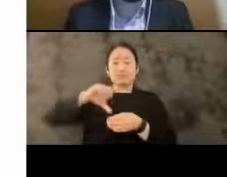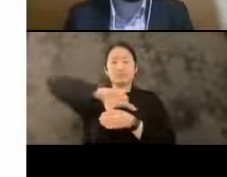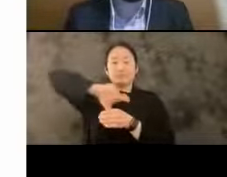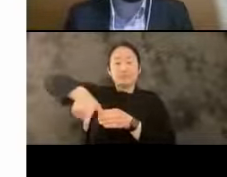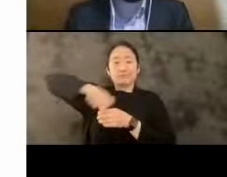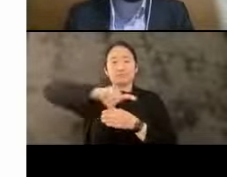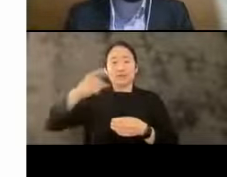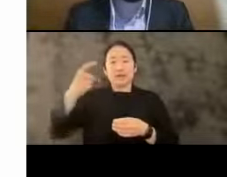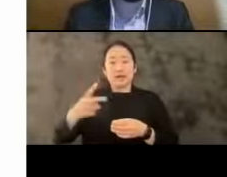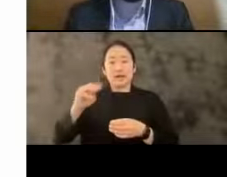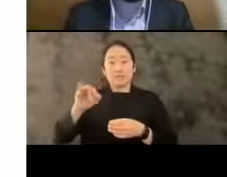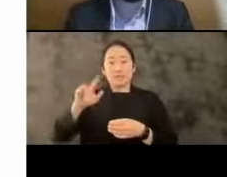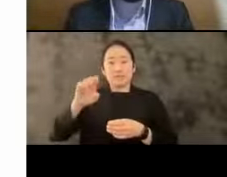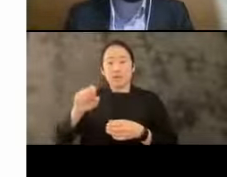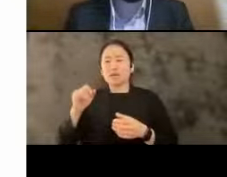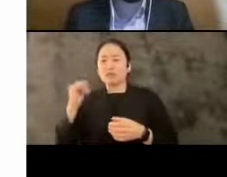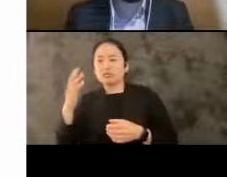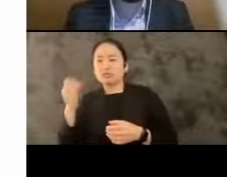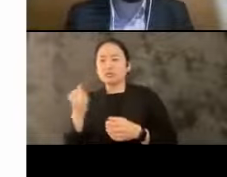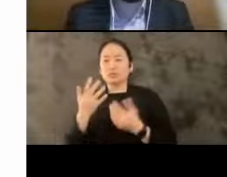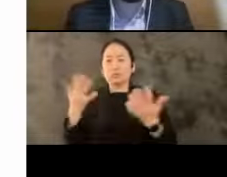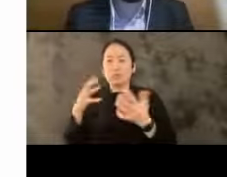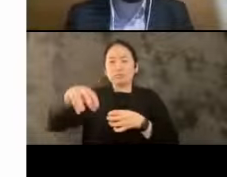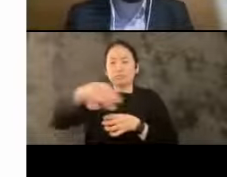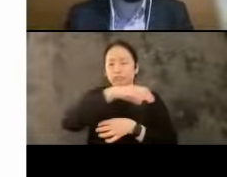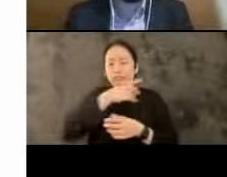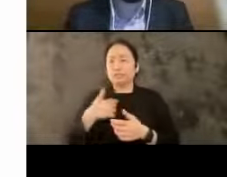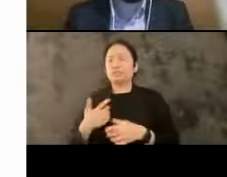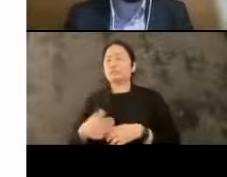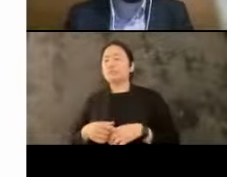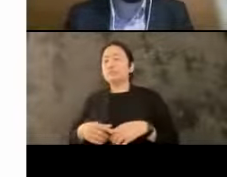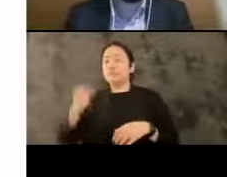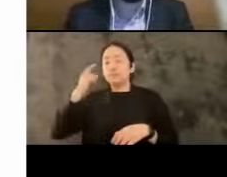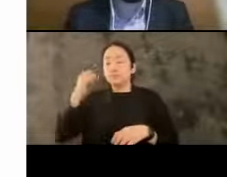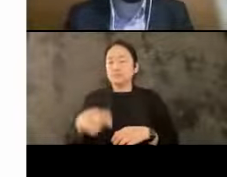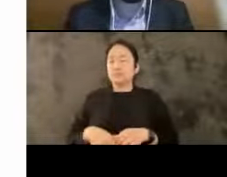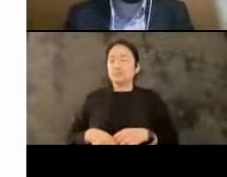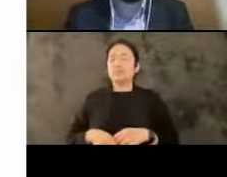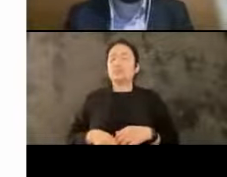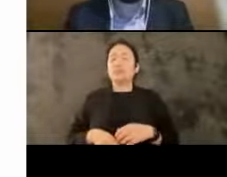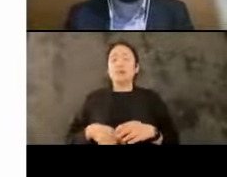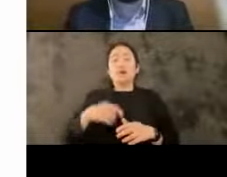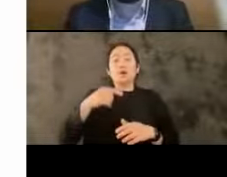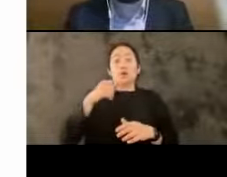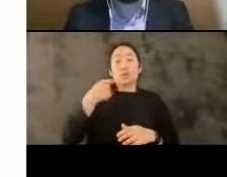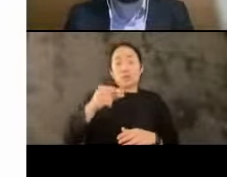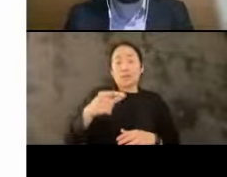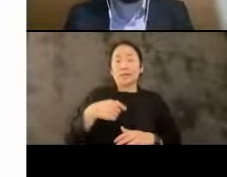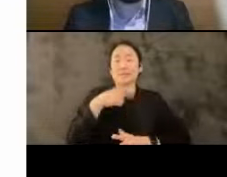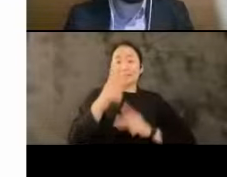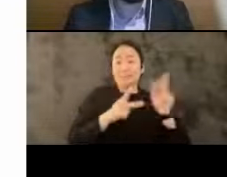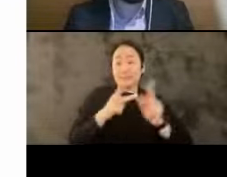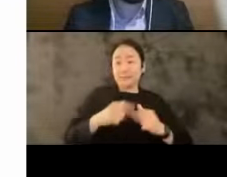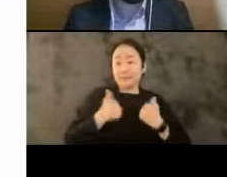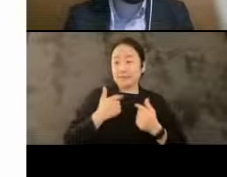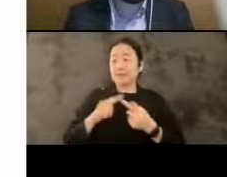the turquoise color is showing the population, and then the gray is showing the number of jobs. So you can see,